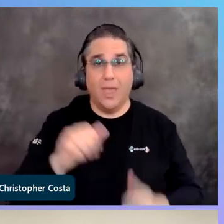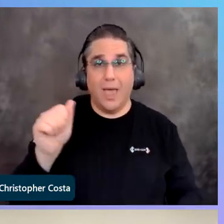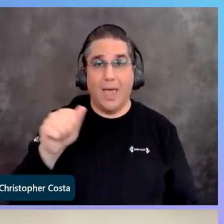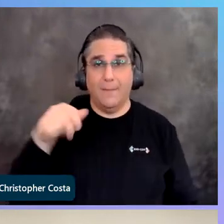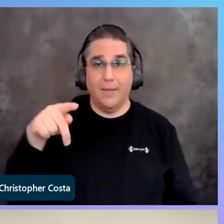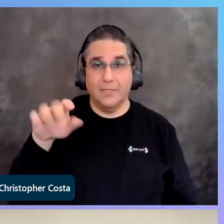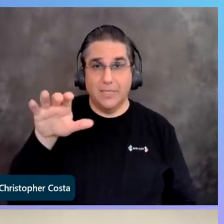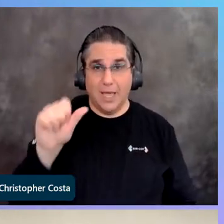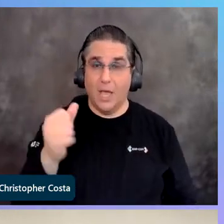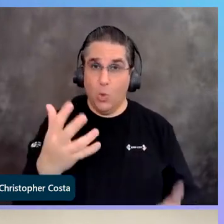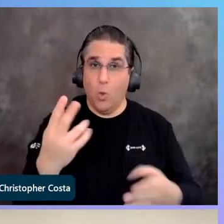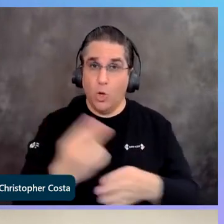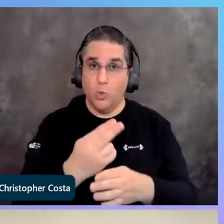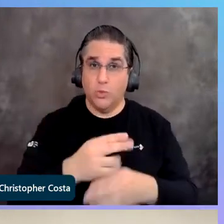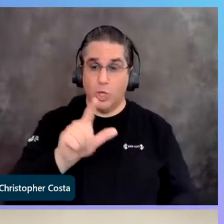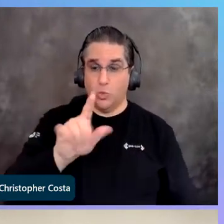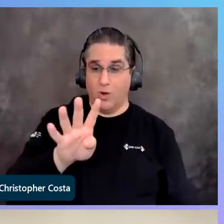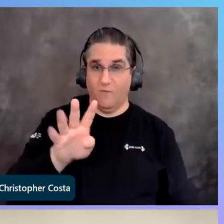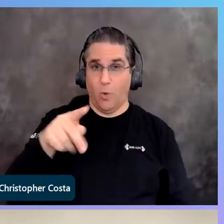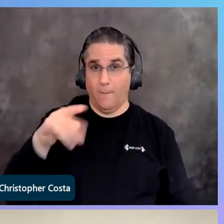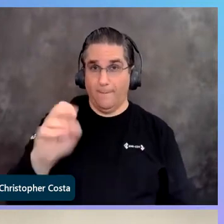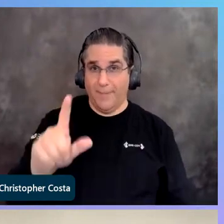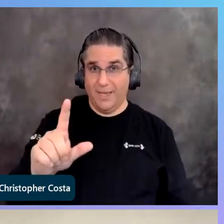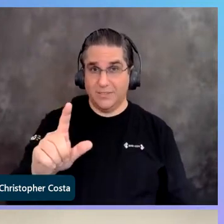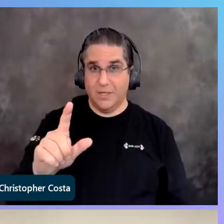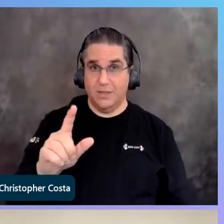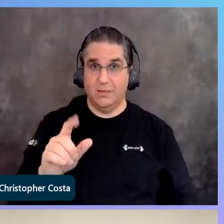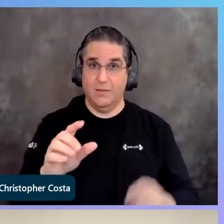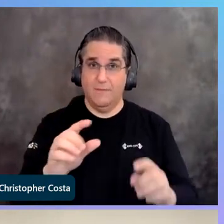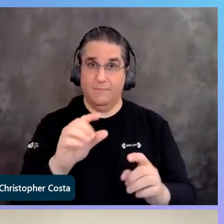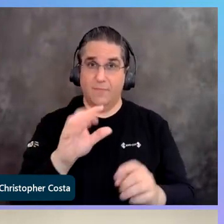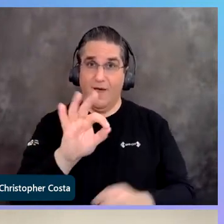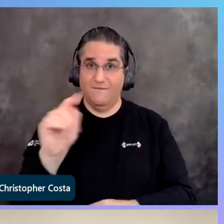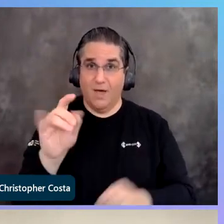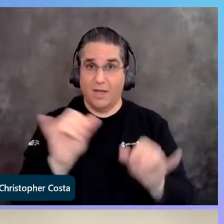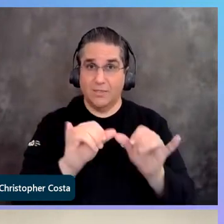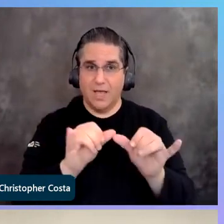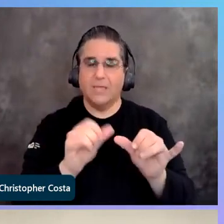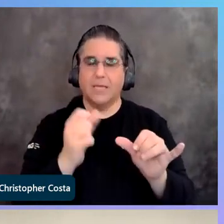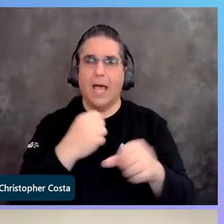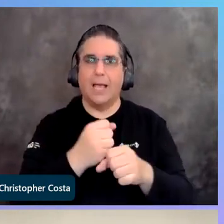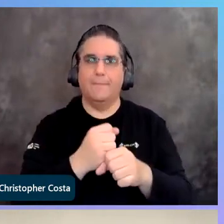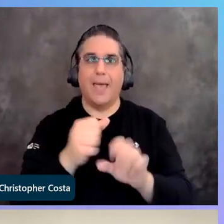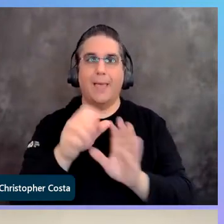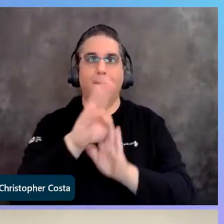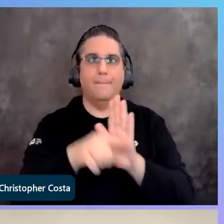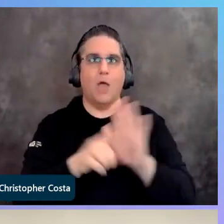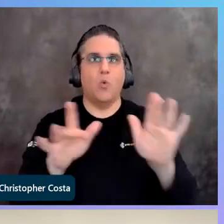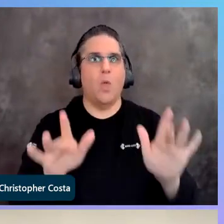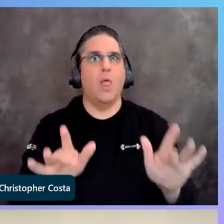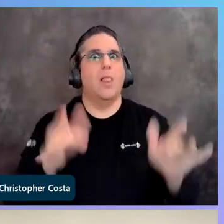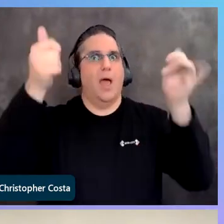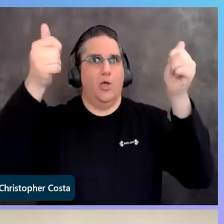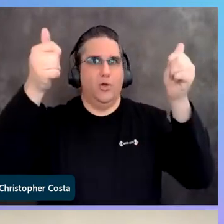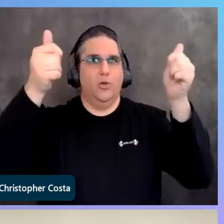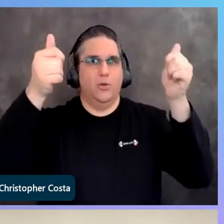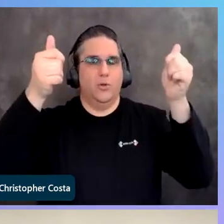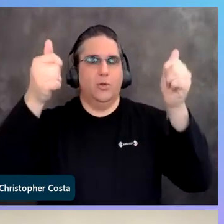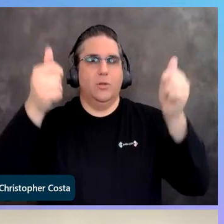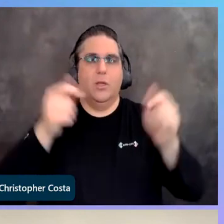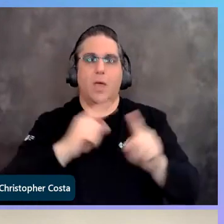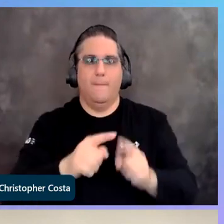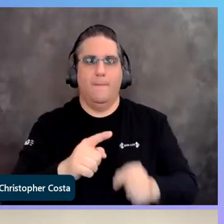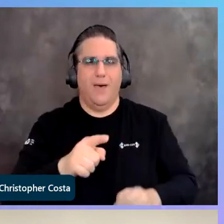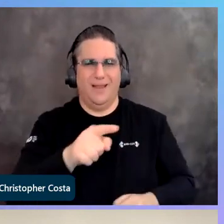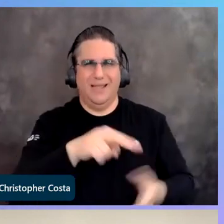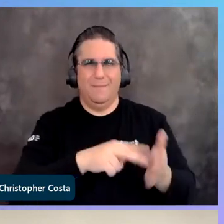a 24 pixel font size, I could lighten the background significantly, but that could change the feel of the design